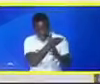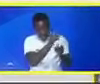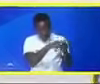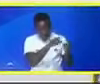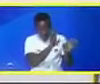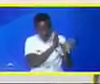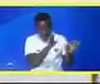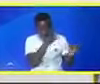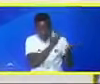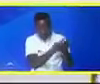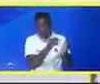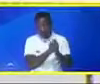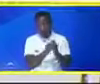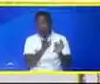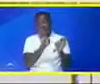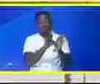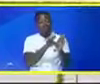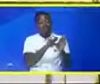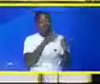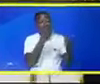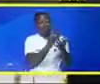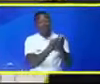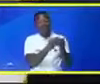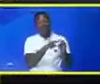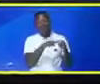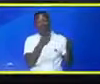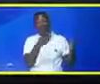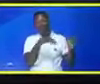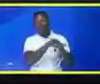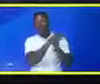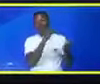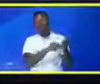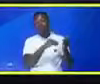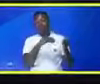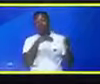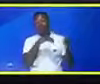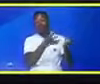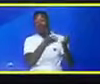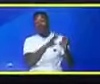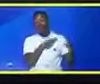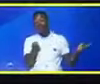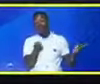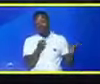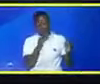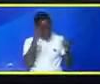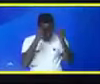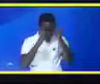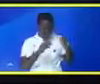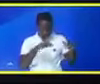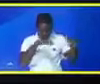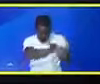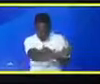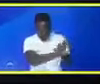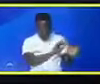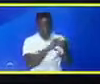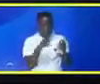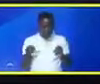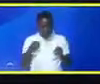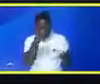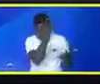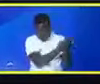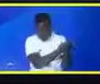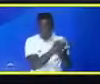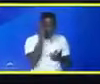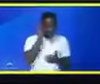You don't want to open the door to the prison because what follows after is bondage. Are we together now? So all